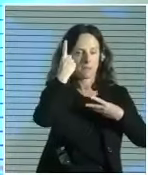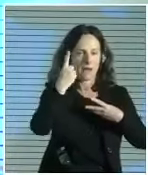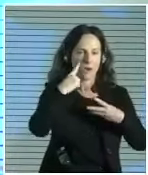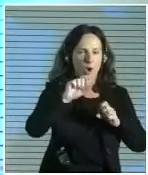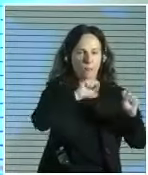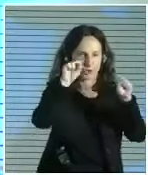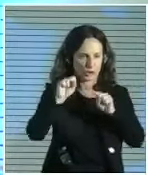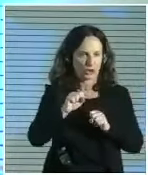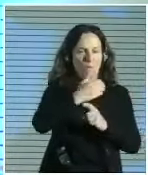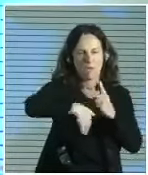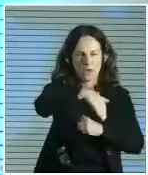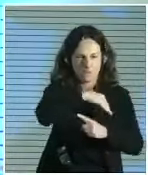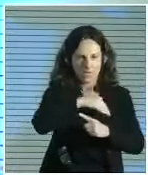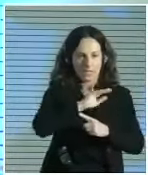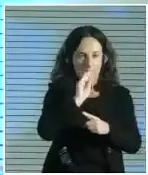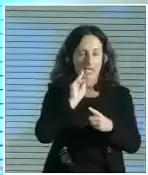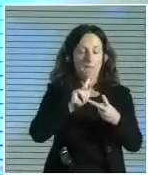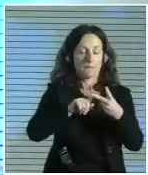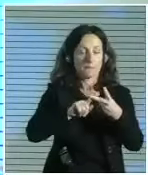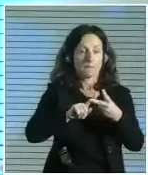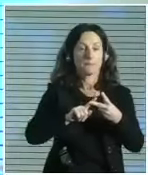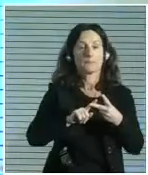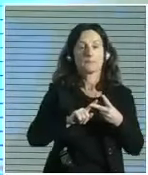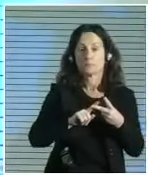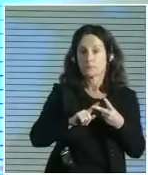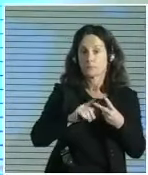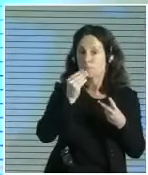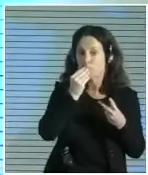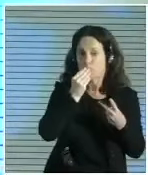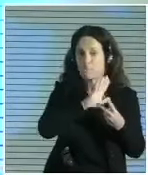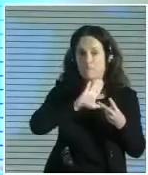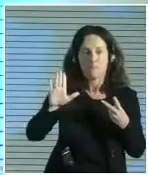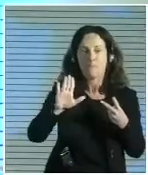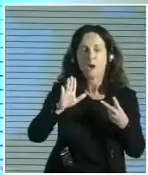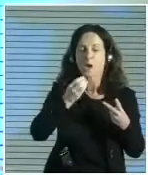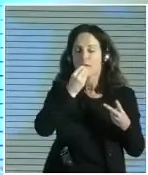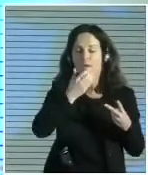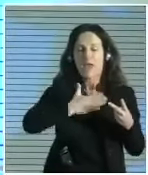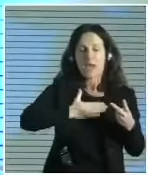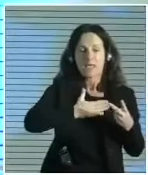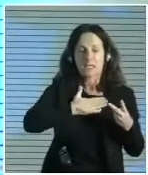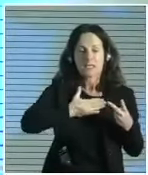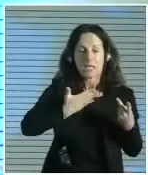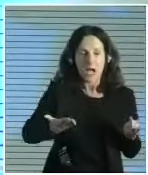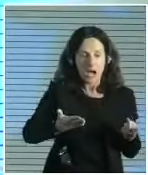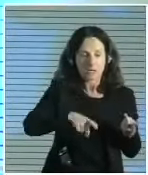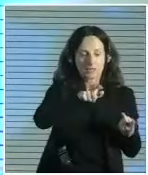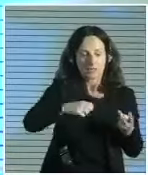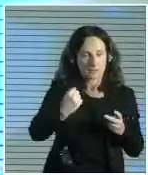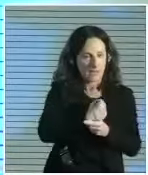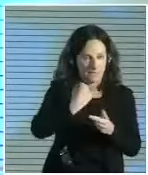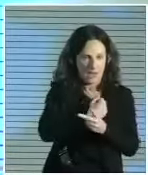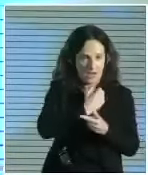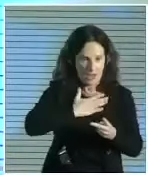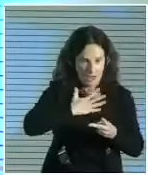is how to improve the well-being of employees, our own employees. And the third one is to